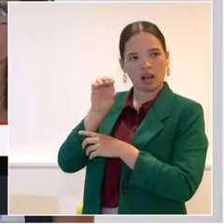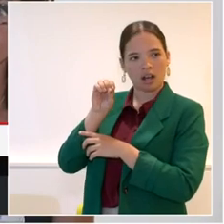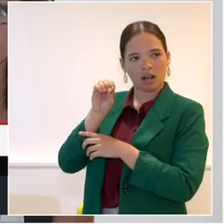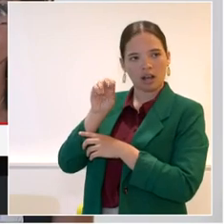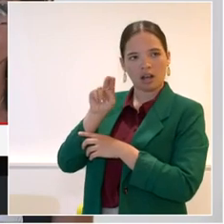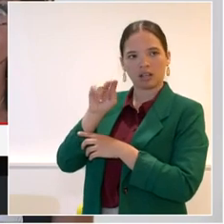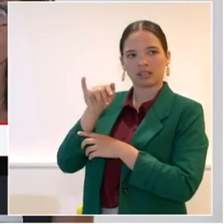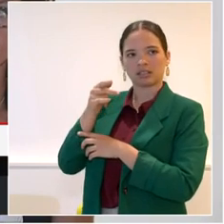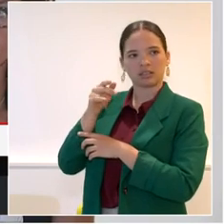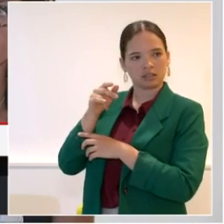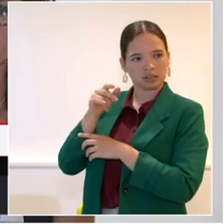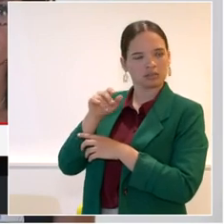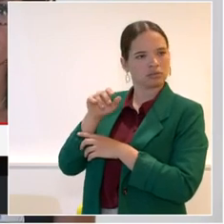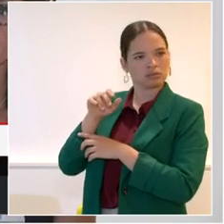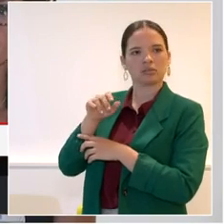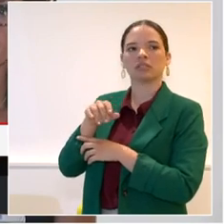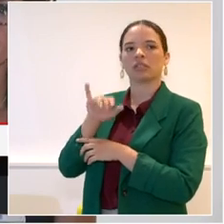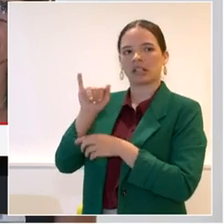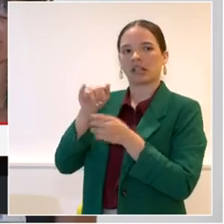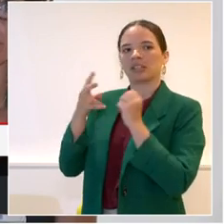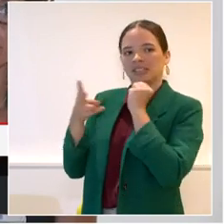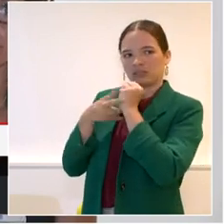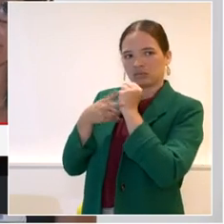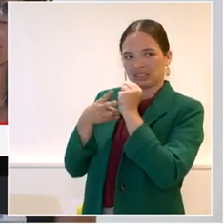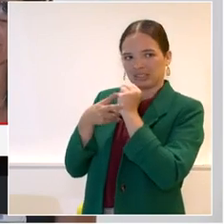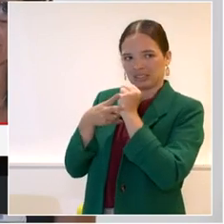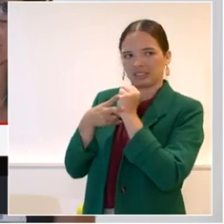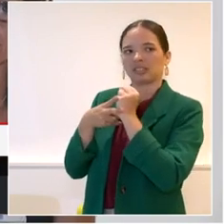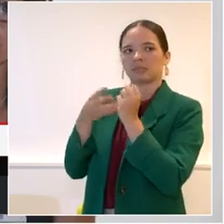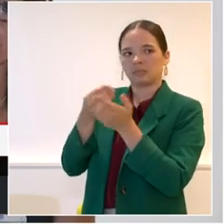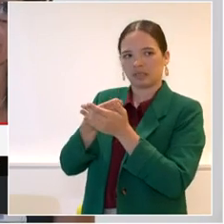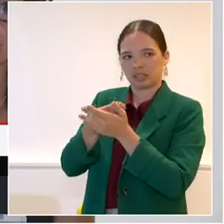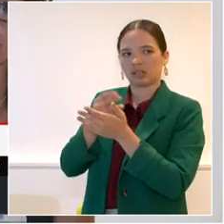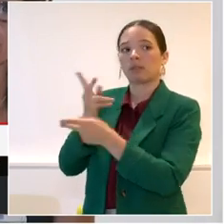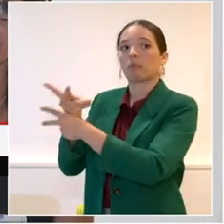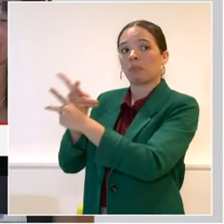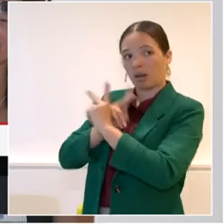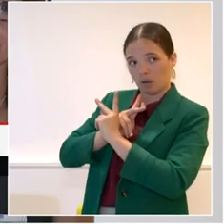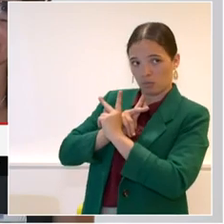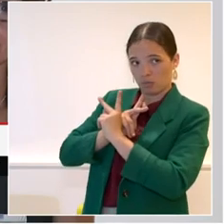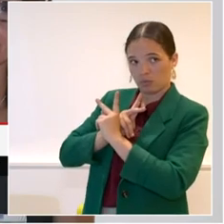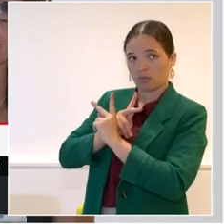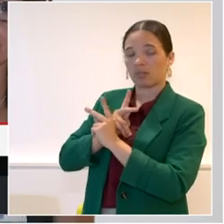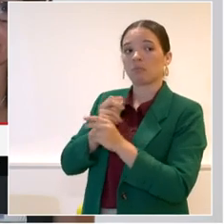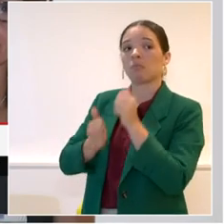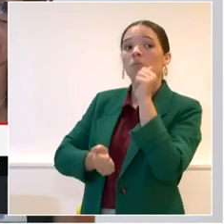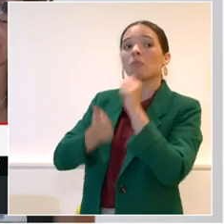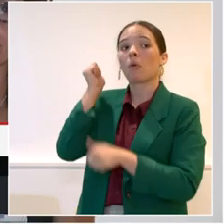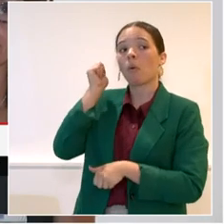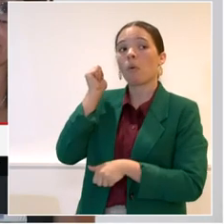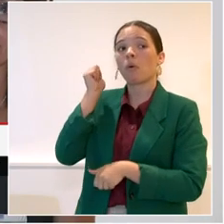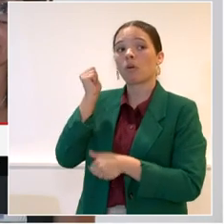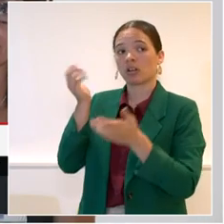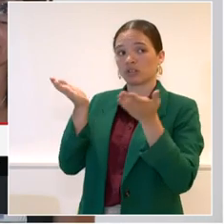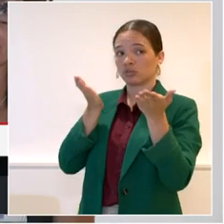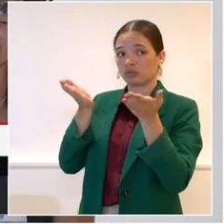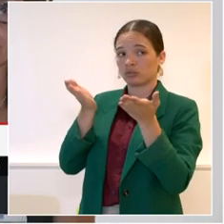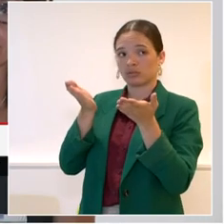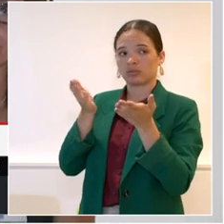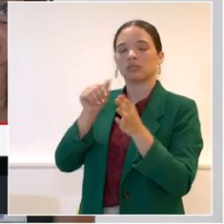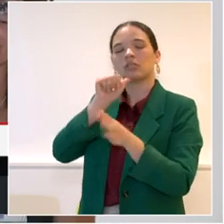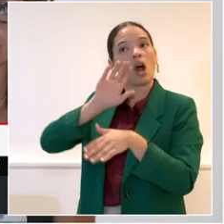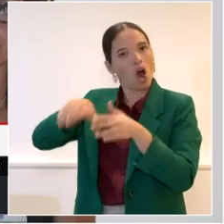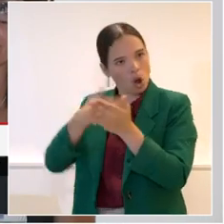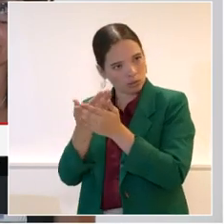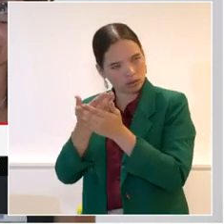reserves. I expect that most, but not all, but most of the services that we will provide will